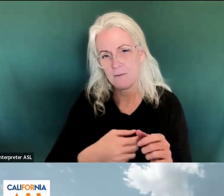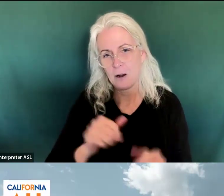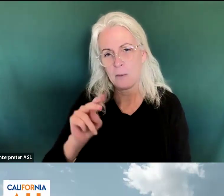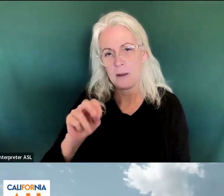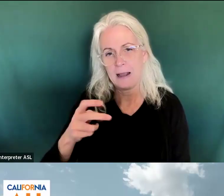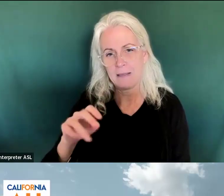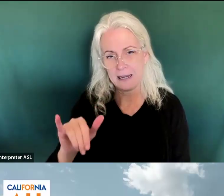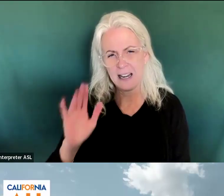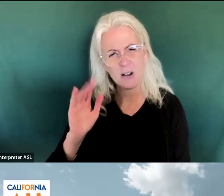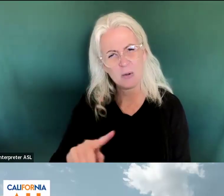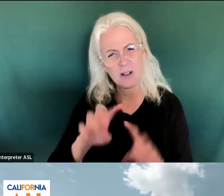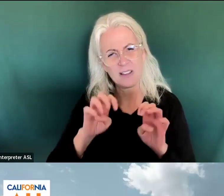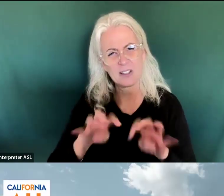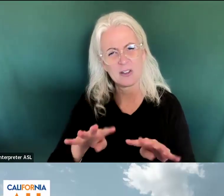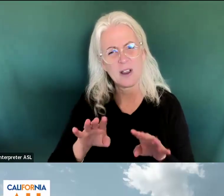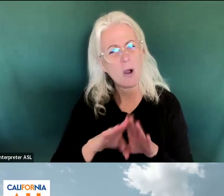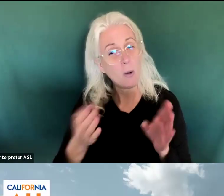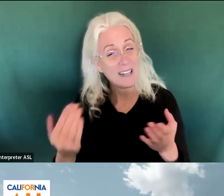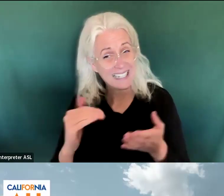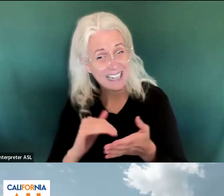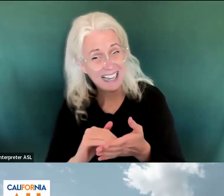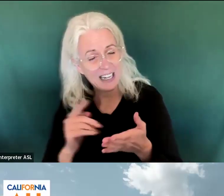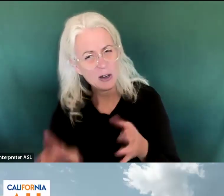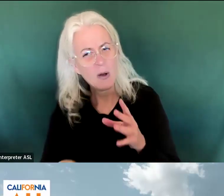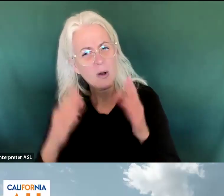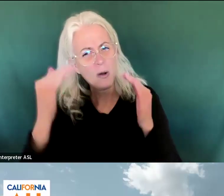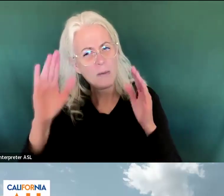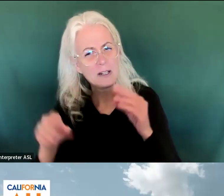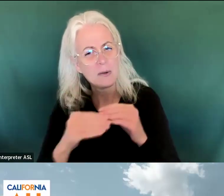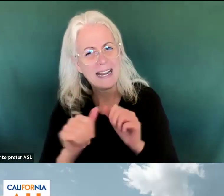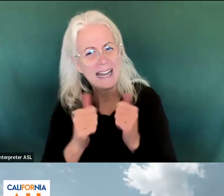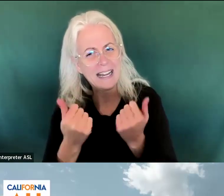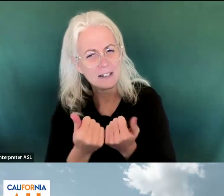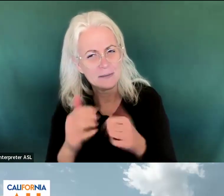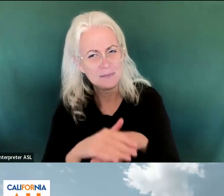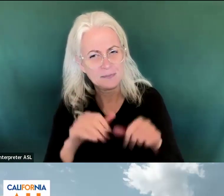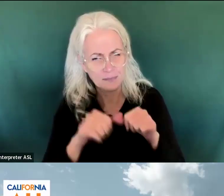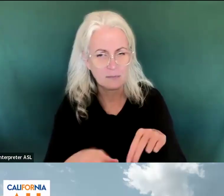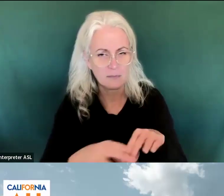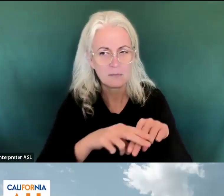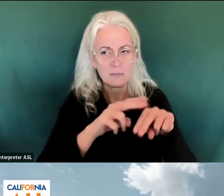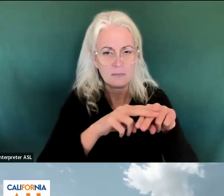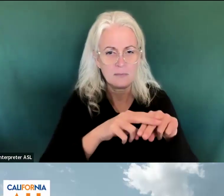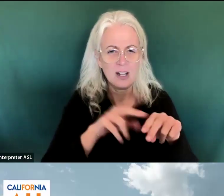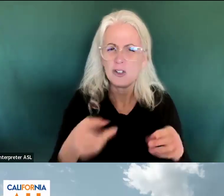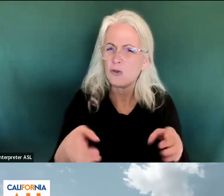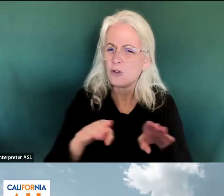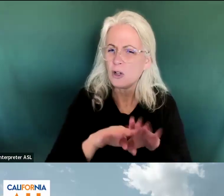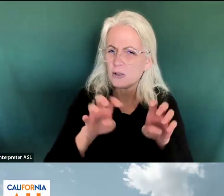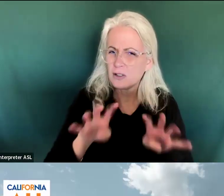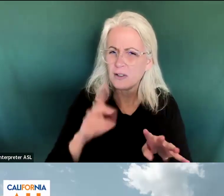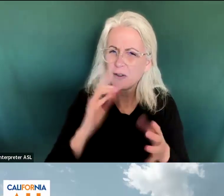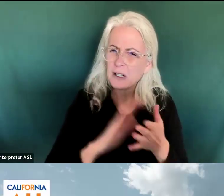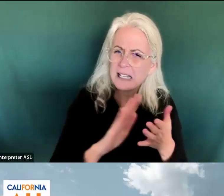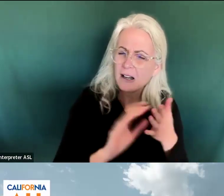Anthony, will the survey open again? Are you hoping to add agencies on a continuous basis? Do you close the survey just to clean it